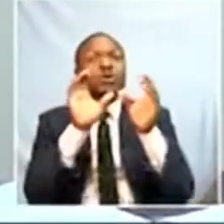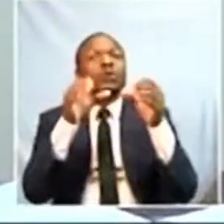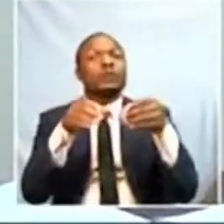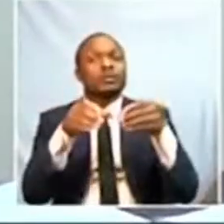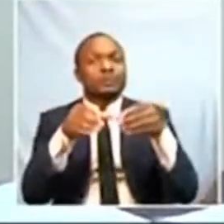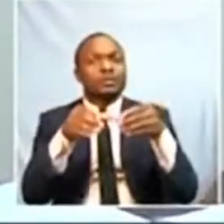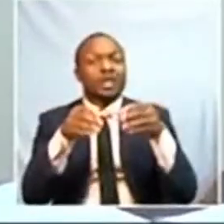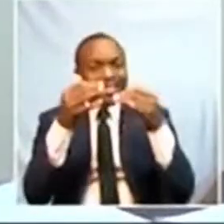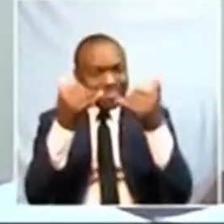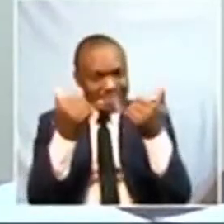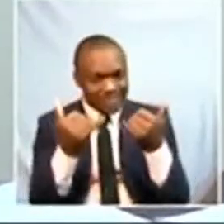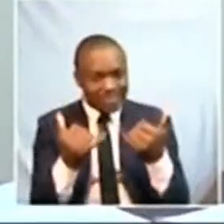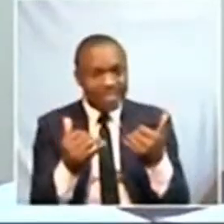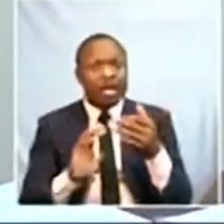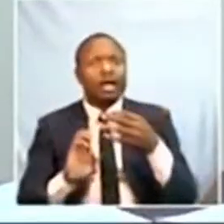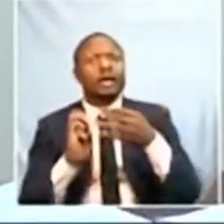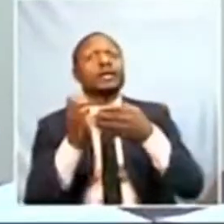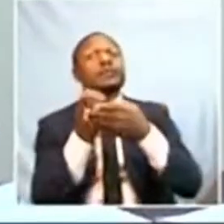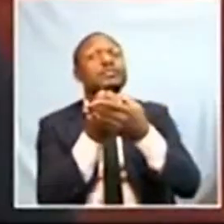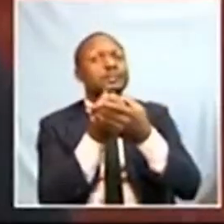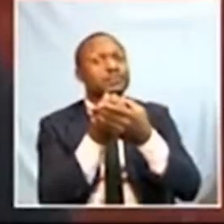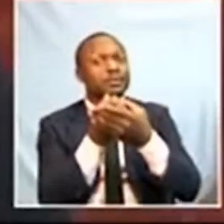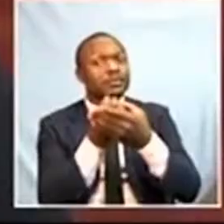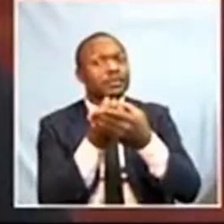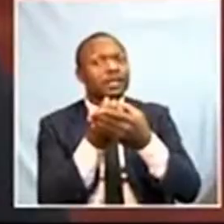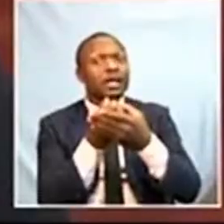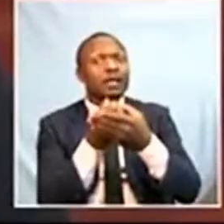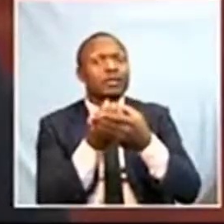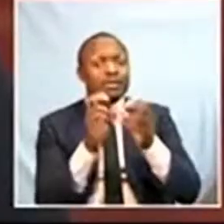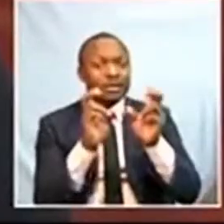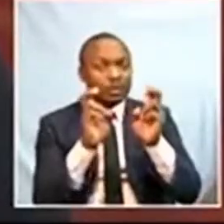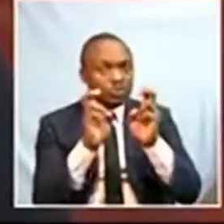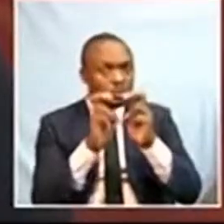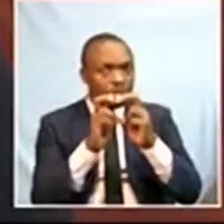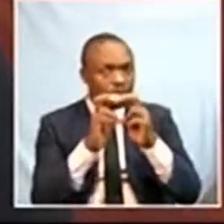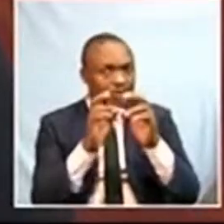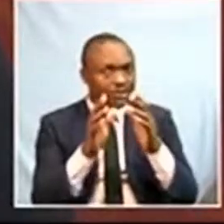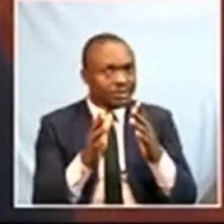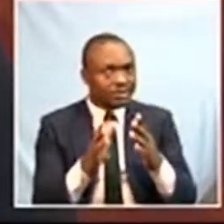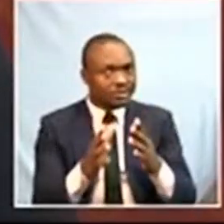that we are now engaging the contractors.